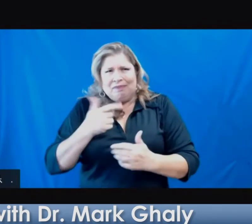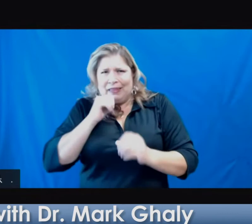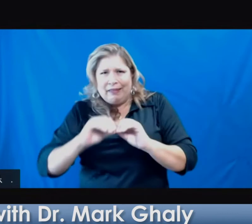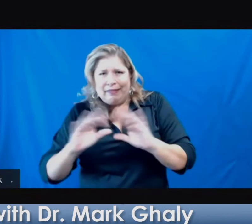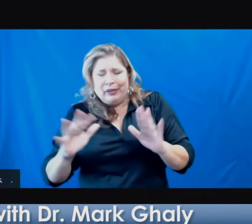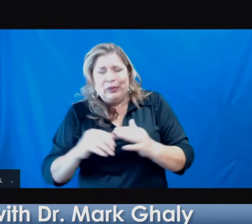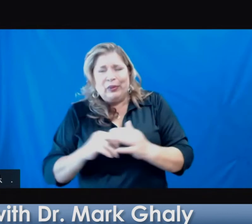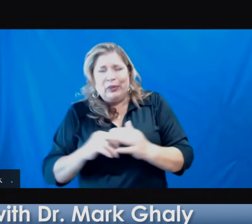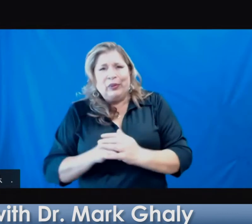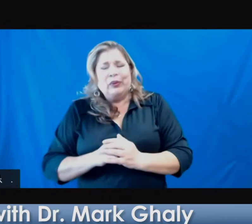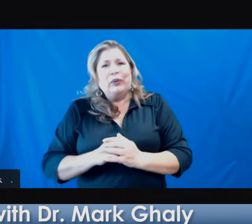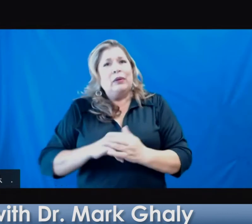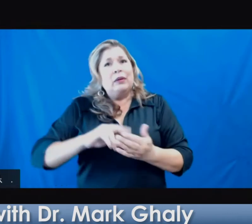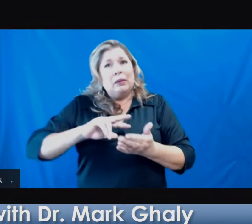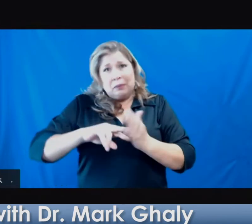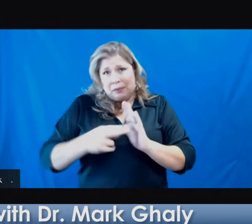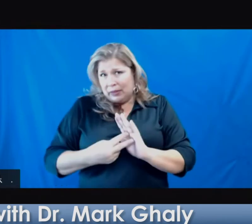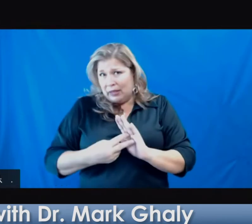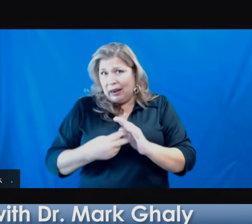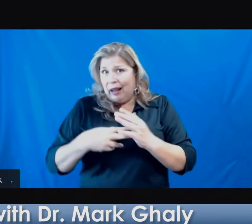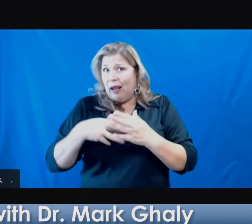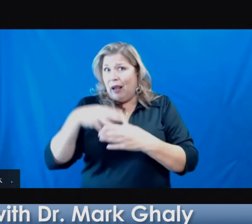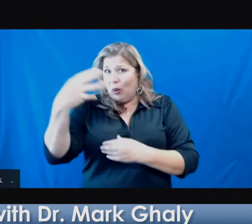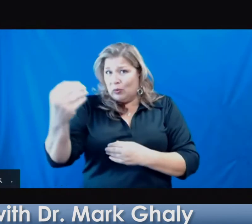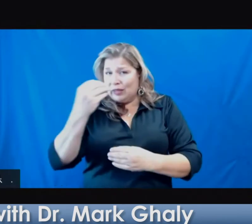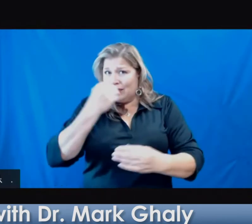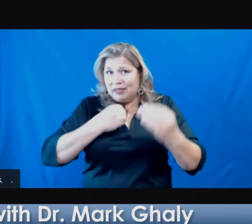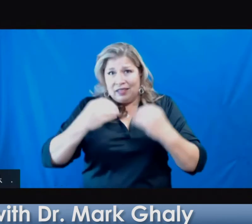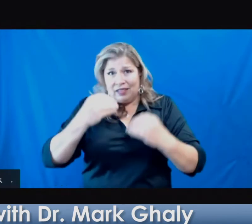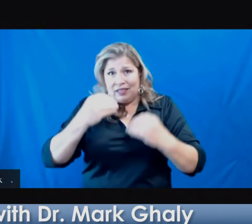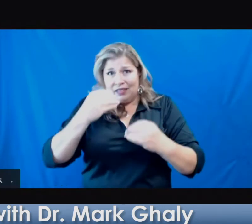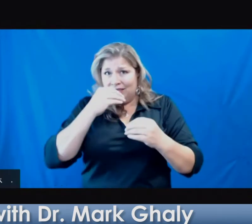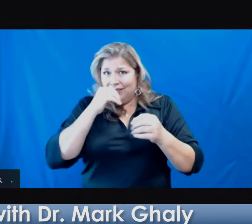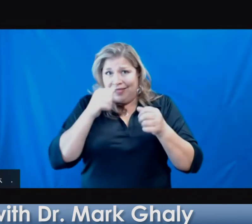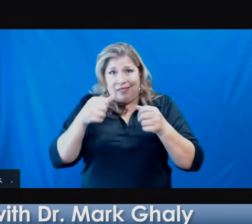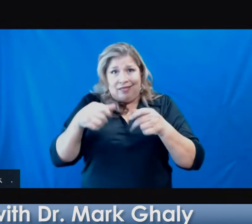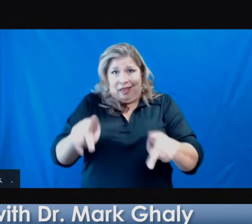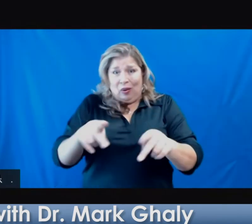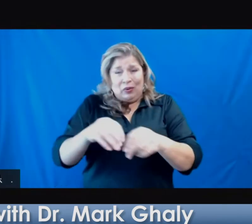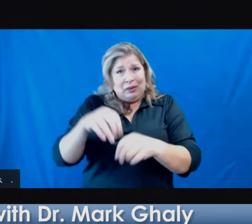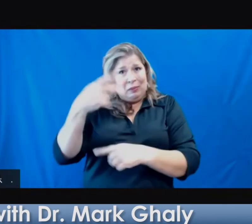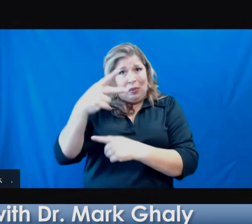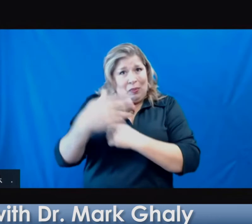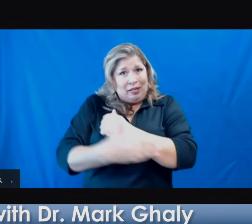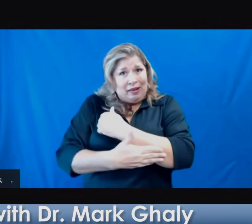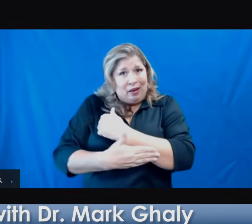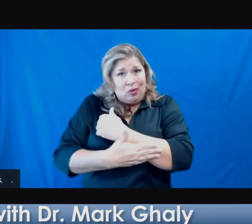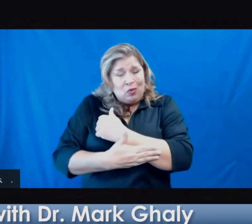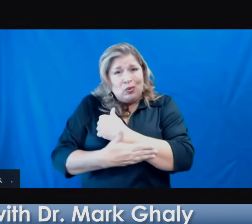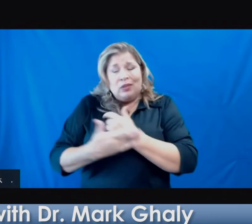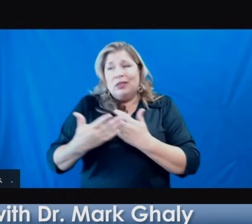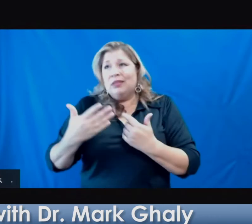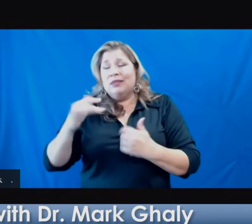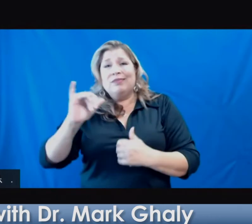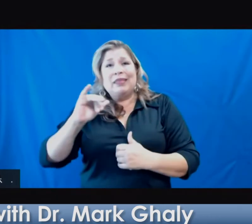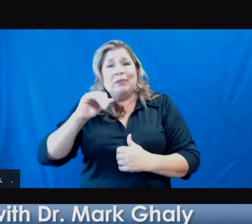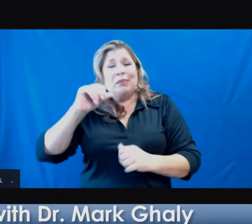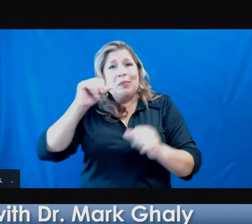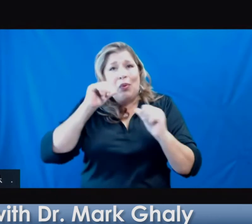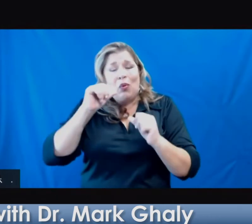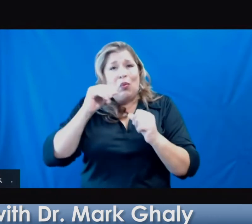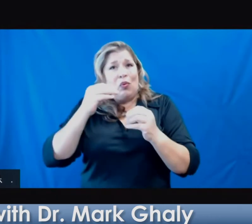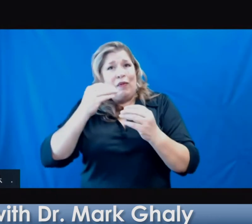even outside dining would be prohibited in the purple counties, same with at bars that serve food and places like